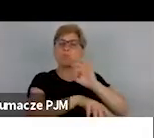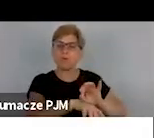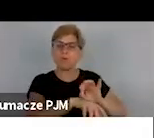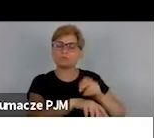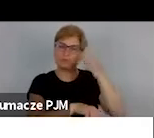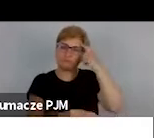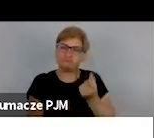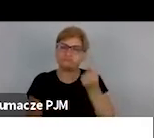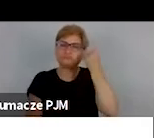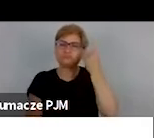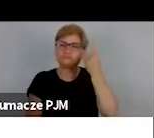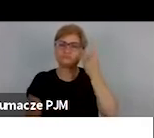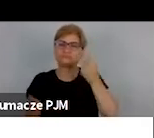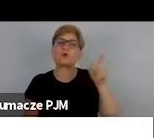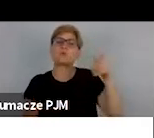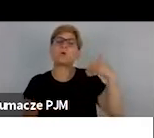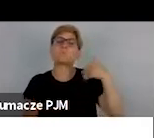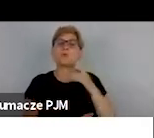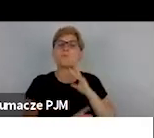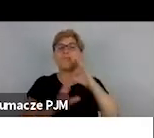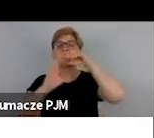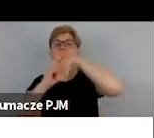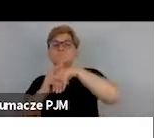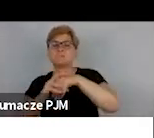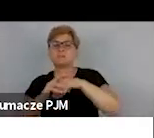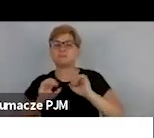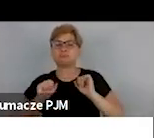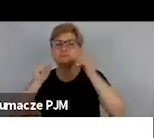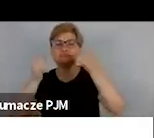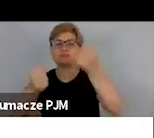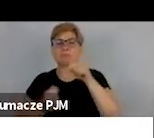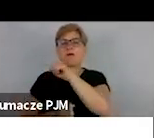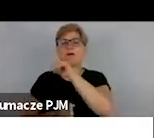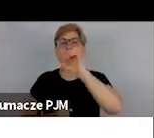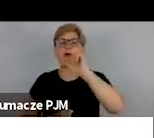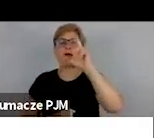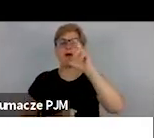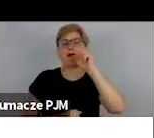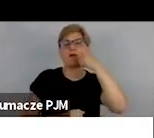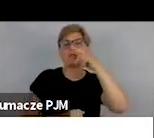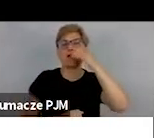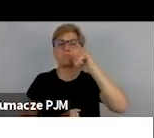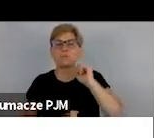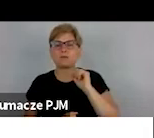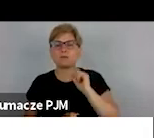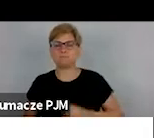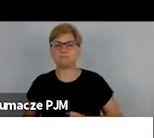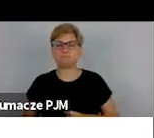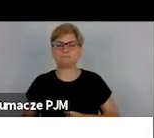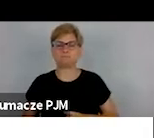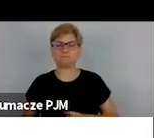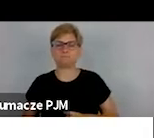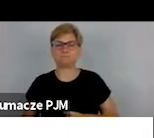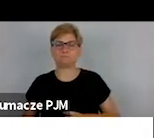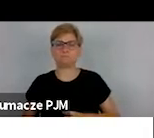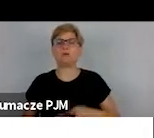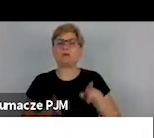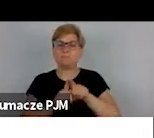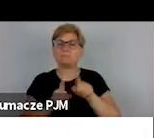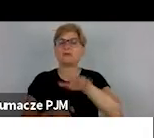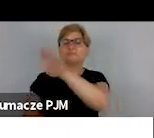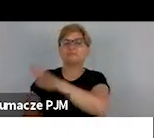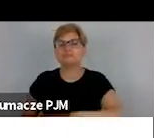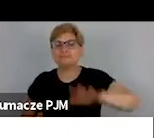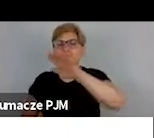the British government as part of their What Works to Prevent Violence Against Women initiative. And they funded about 20